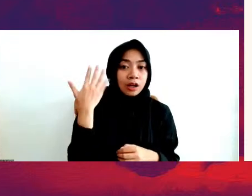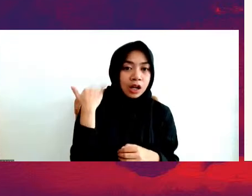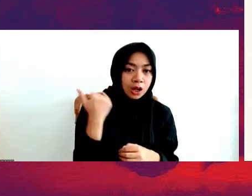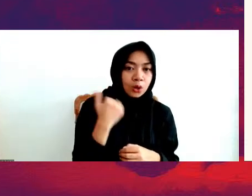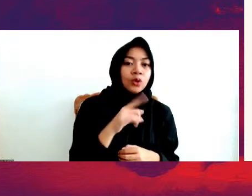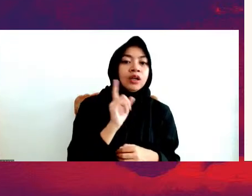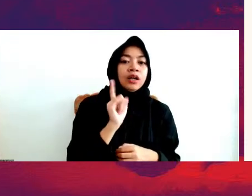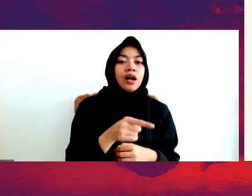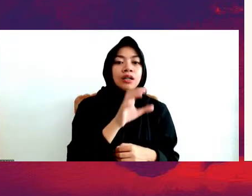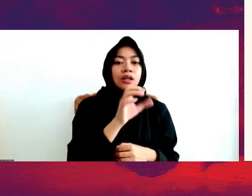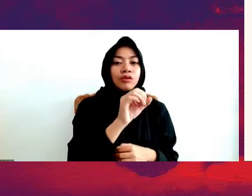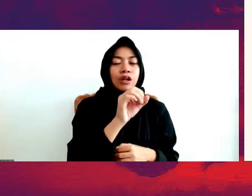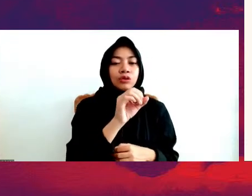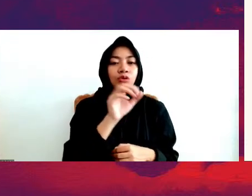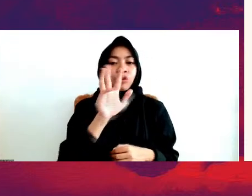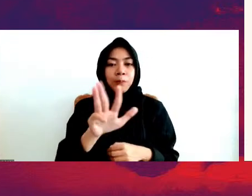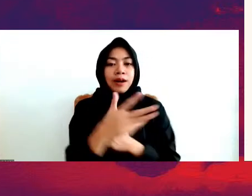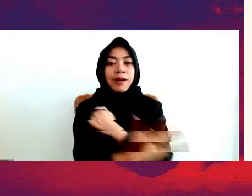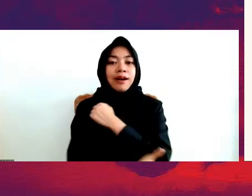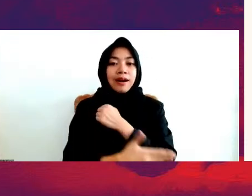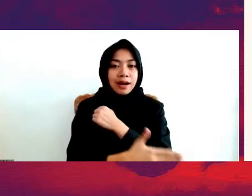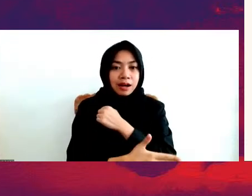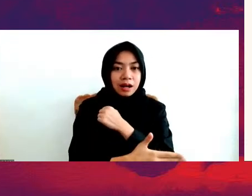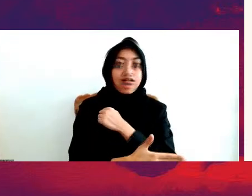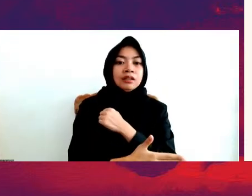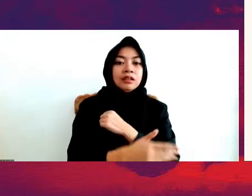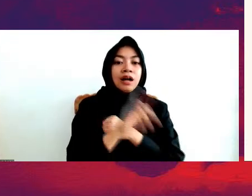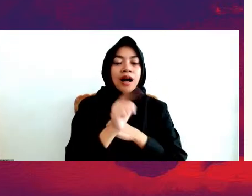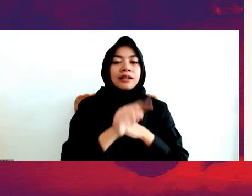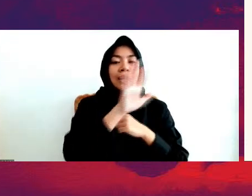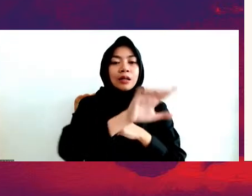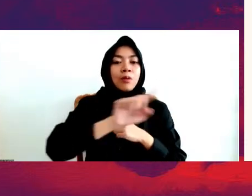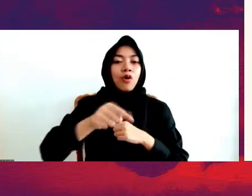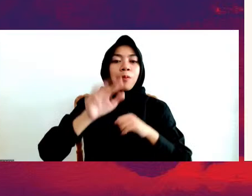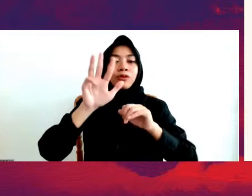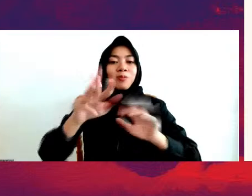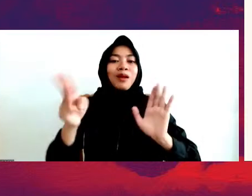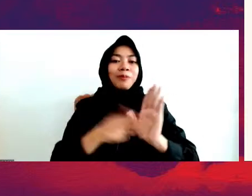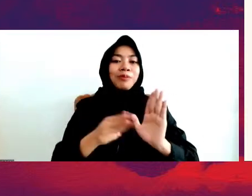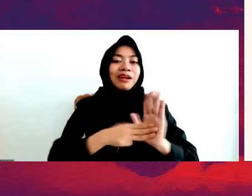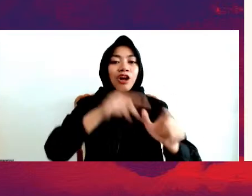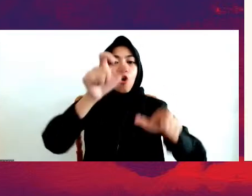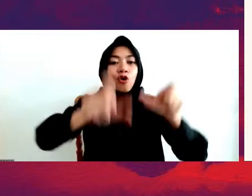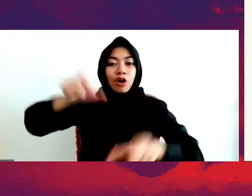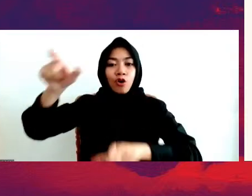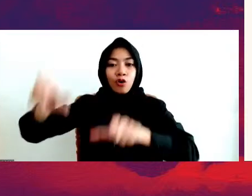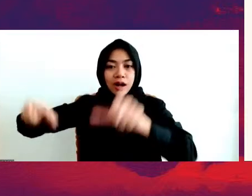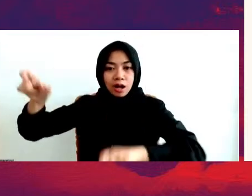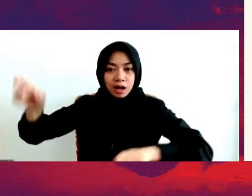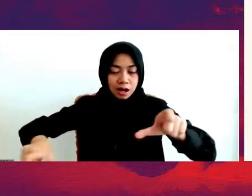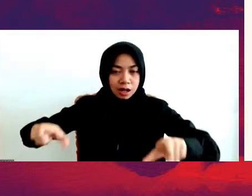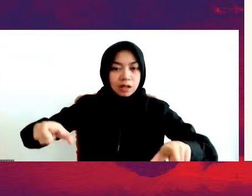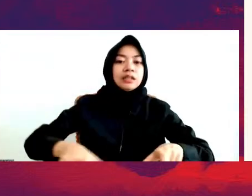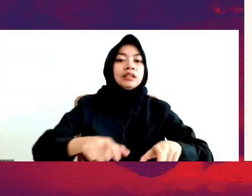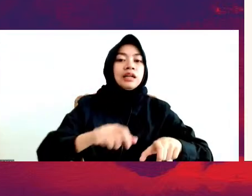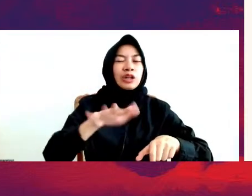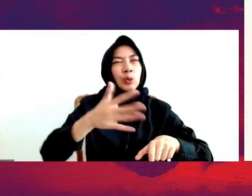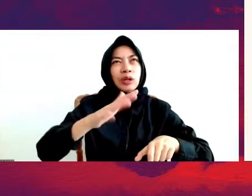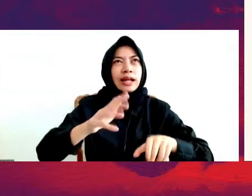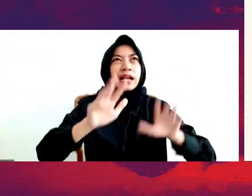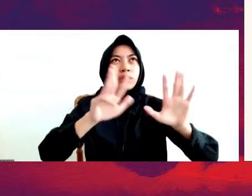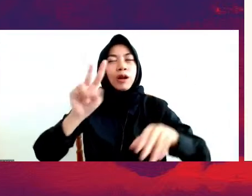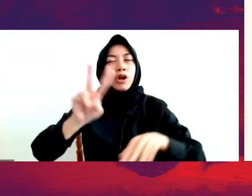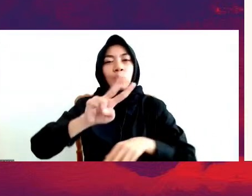countries, representing some 5.9 billion people around the developing region of the world. The good thing about the